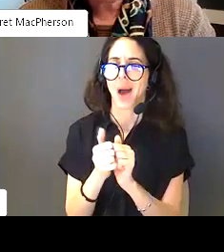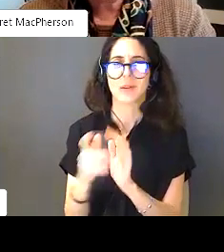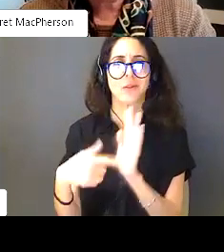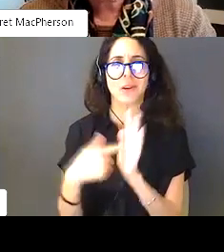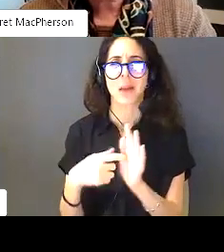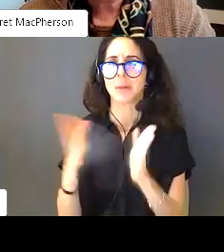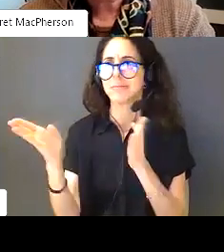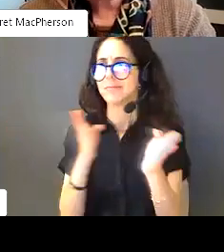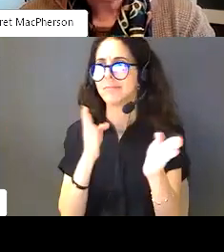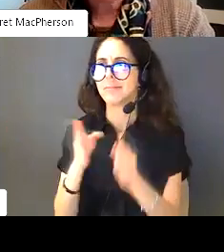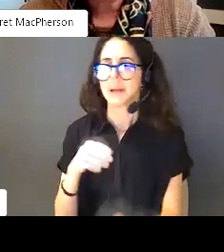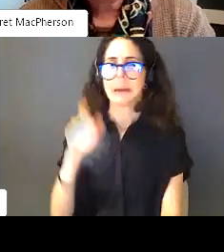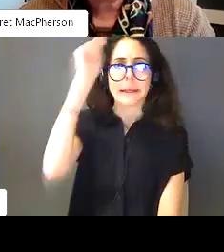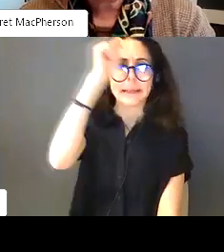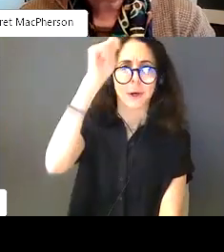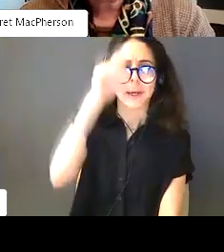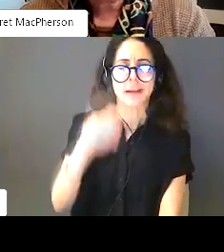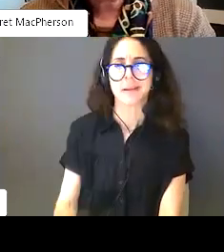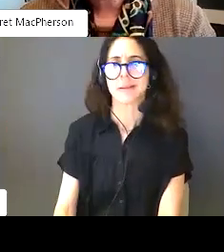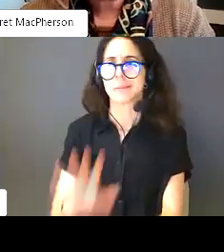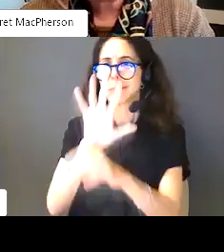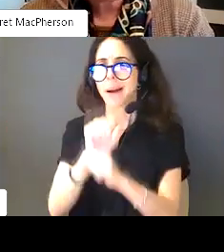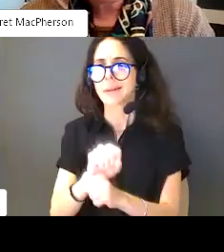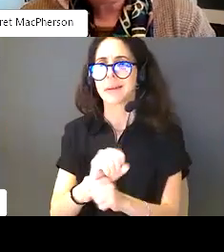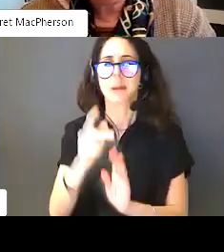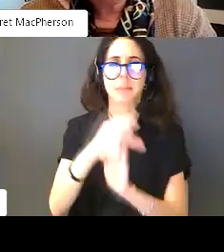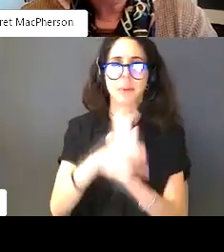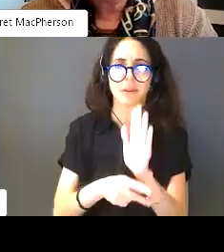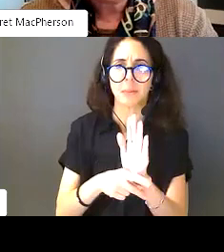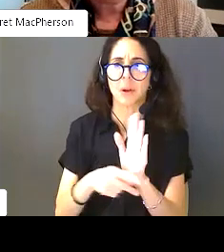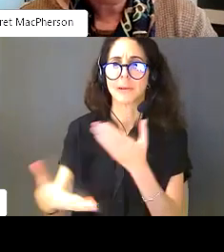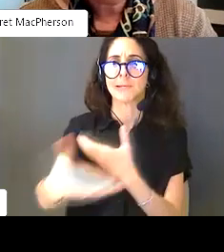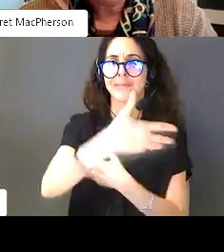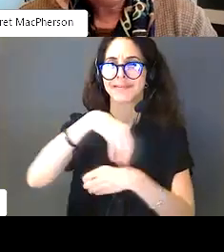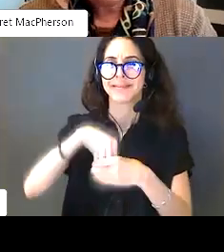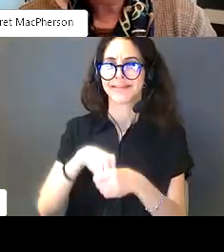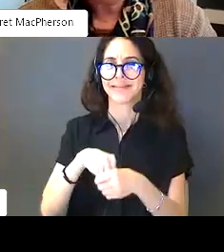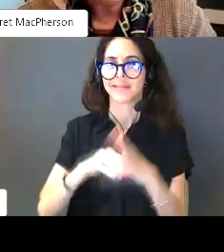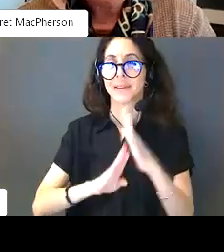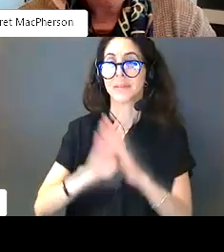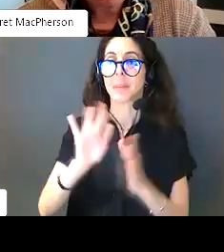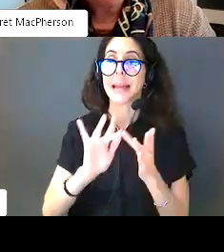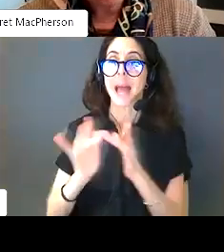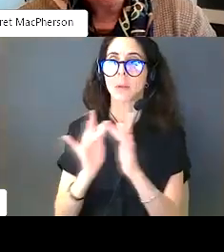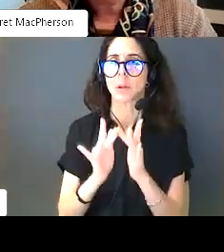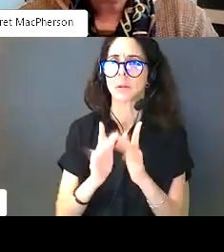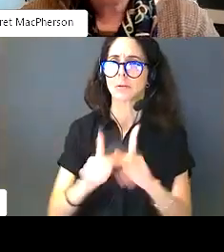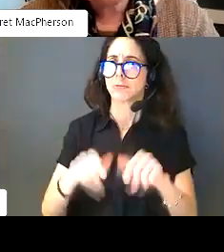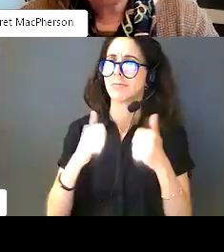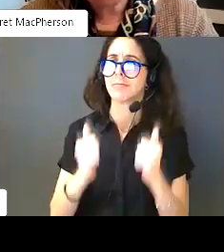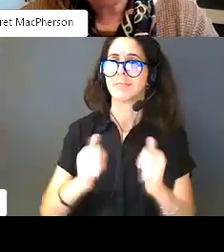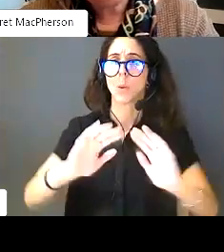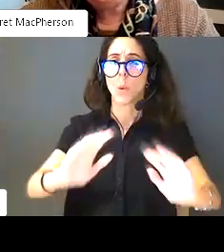theories and principles and practices together to create a network that is truly welcoming